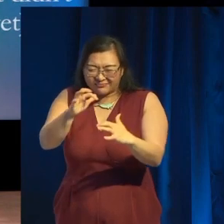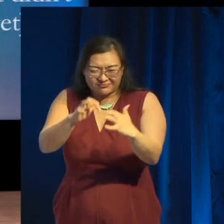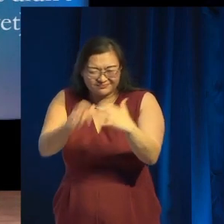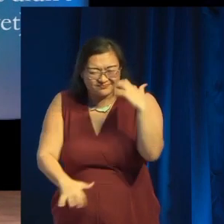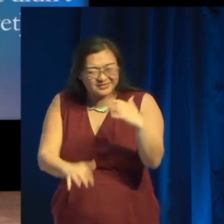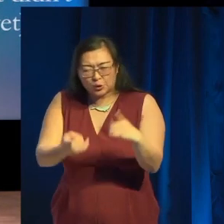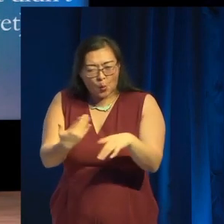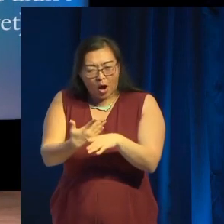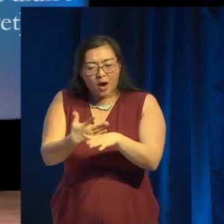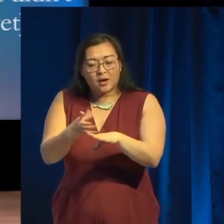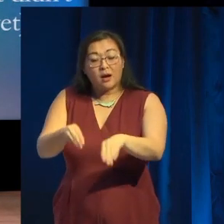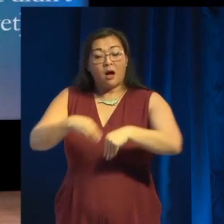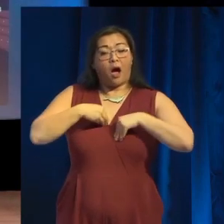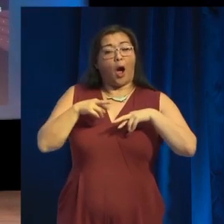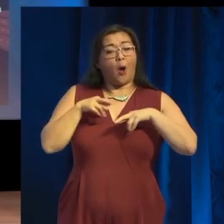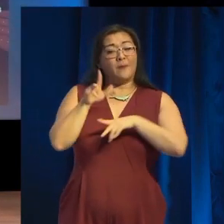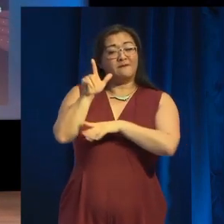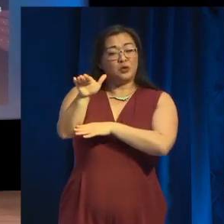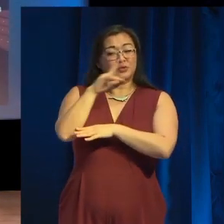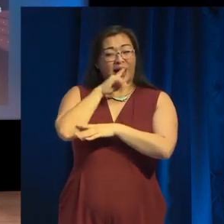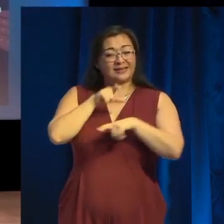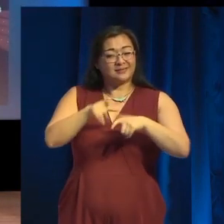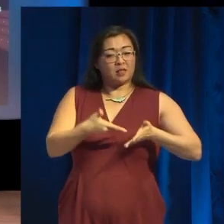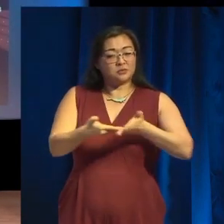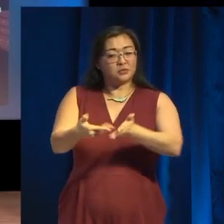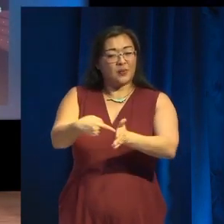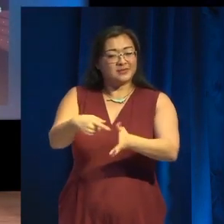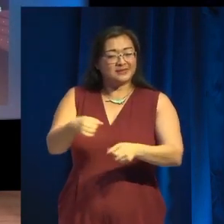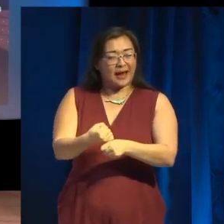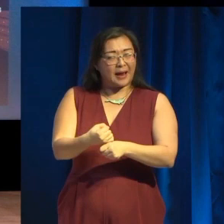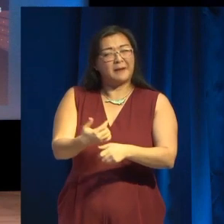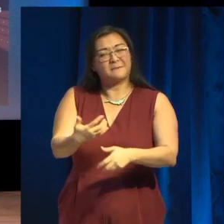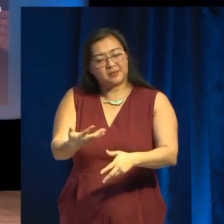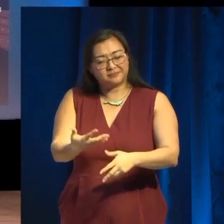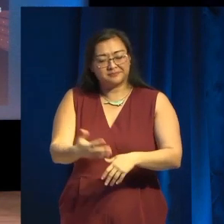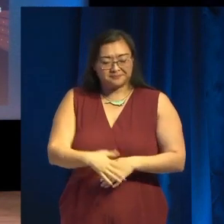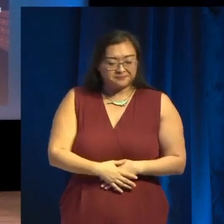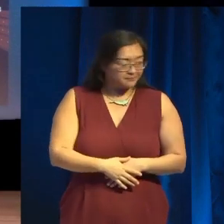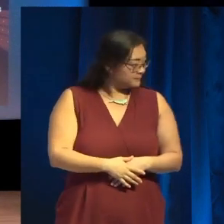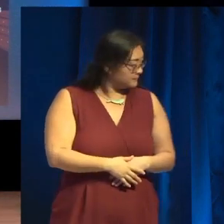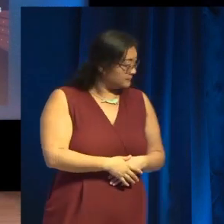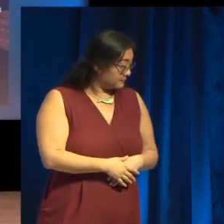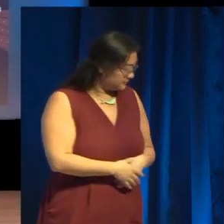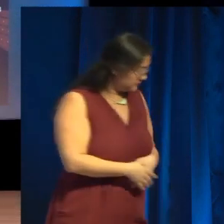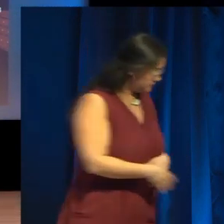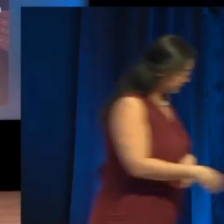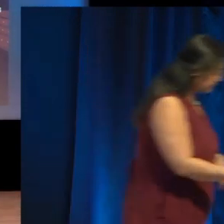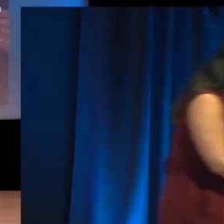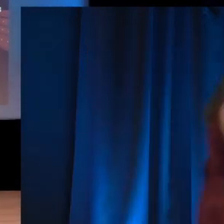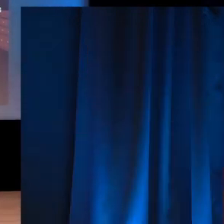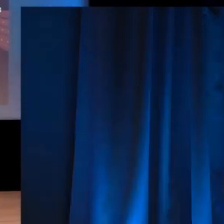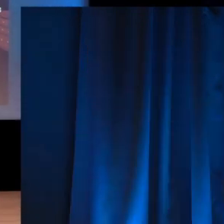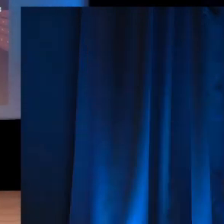just didn't happen. To the contrast from this, Thing in Itself, our first game, I think